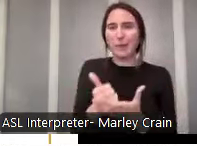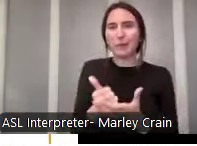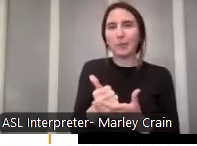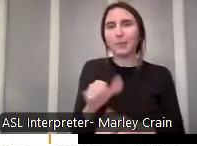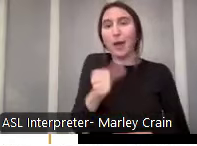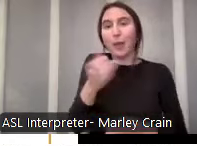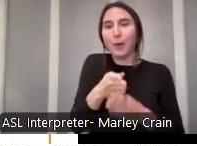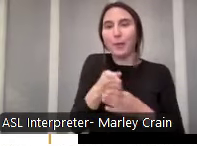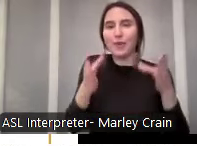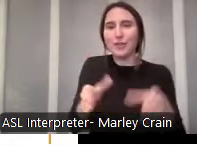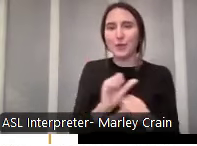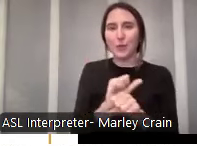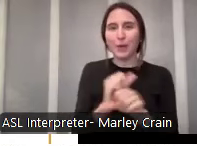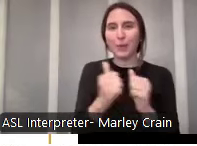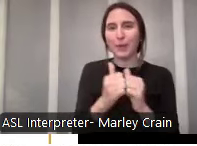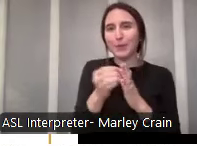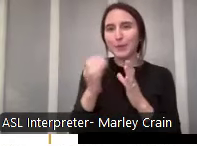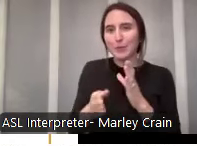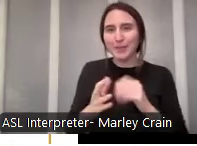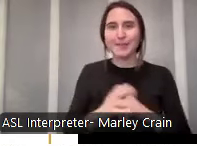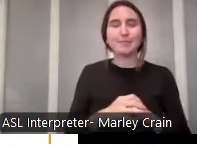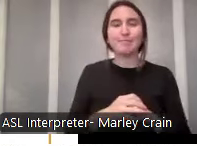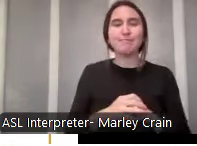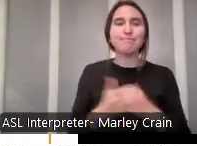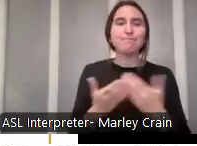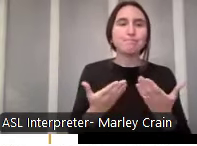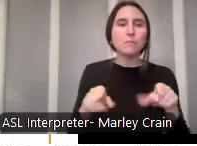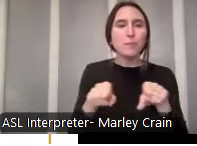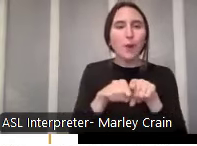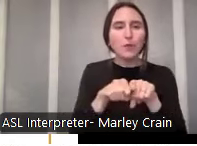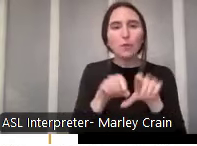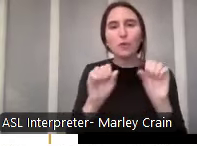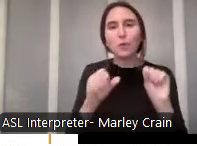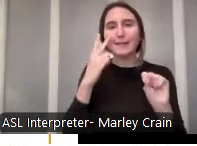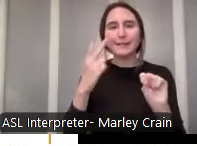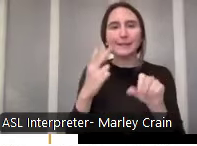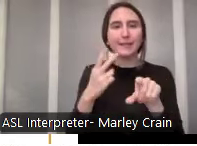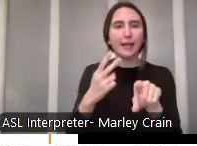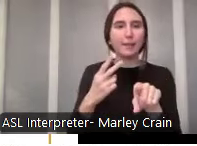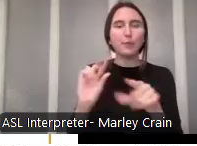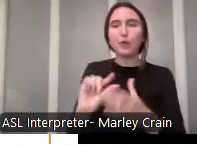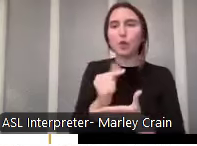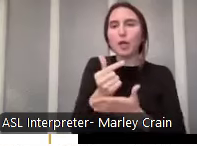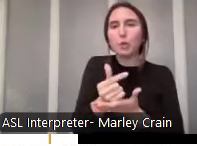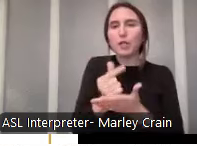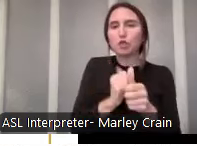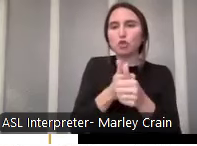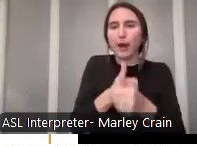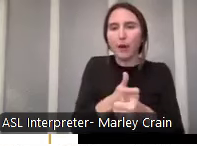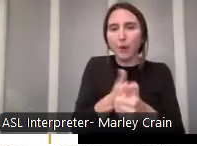you have left. Sorry, for high school students. I clicked on the wrong button there.